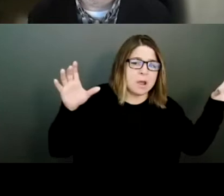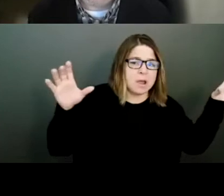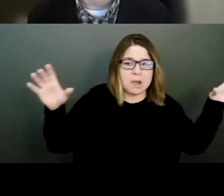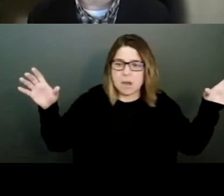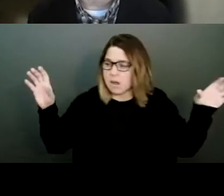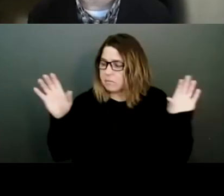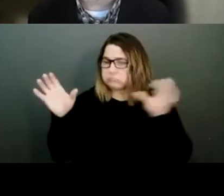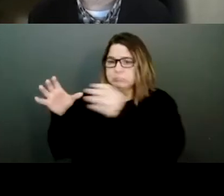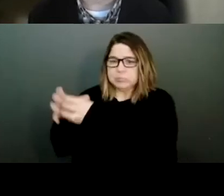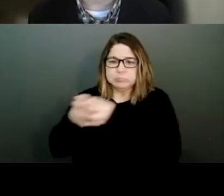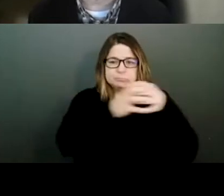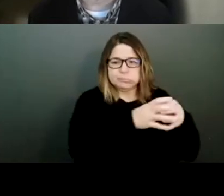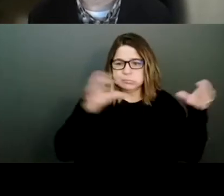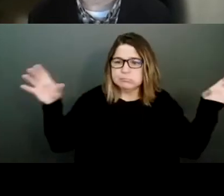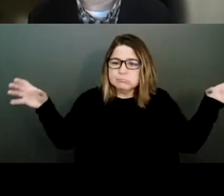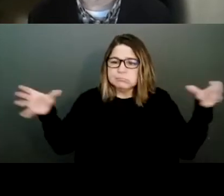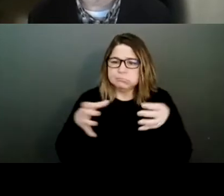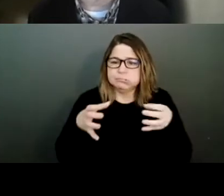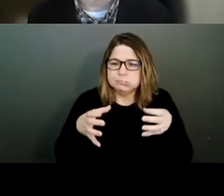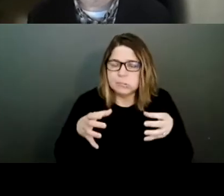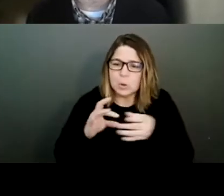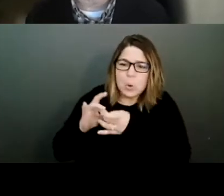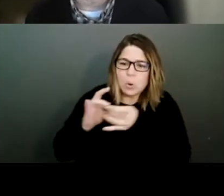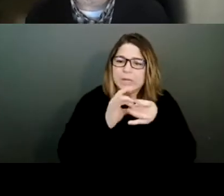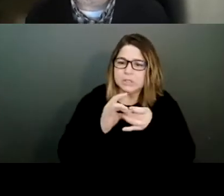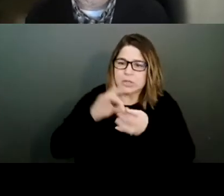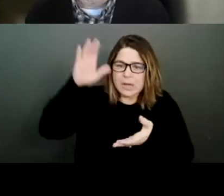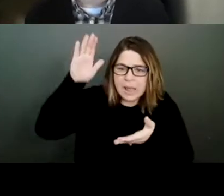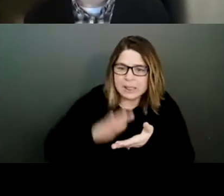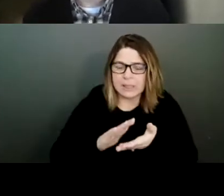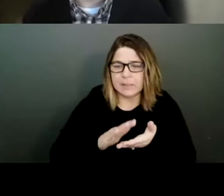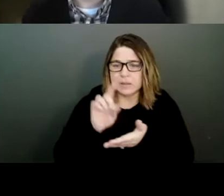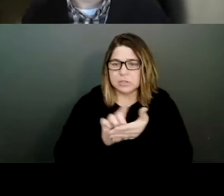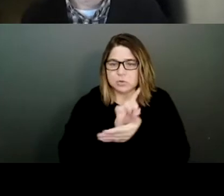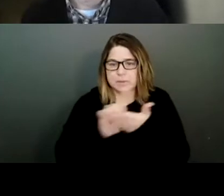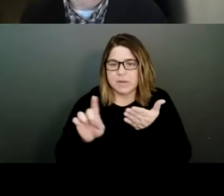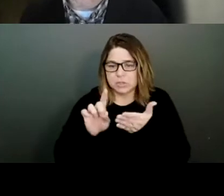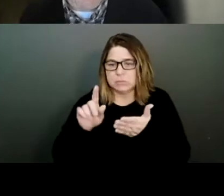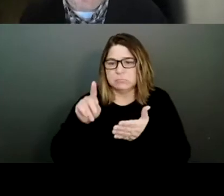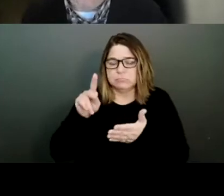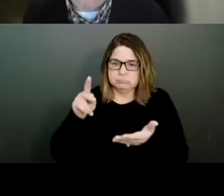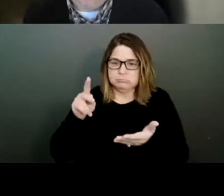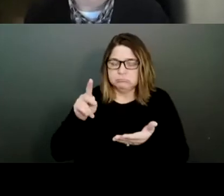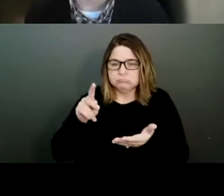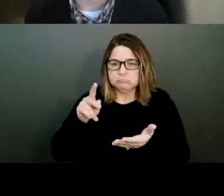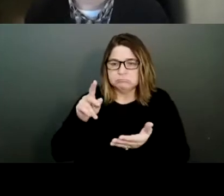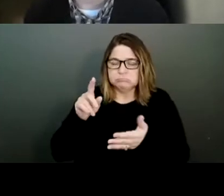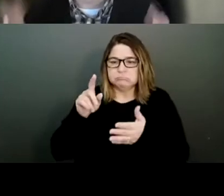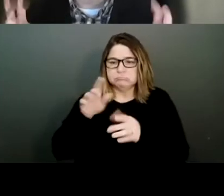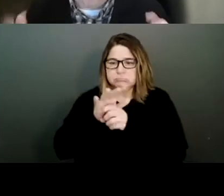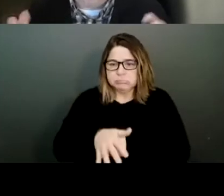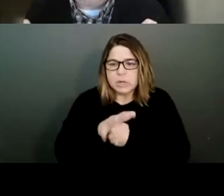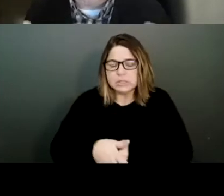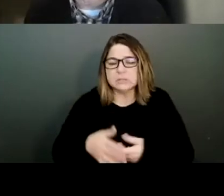cohesion and leads to decreased discrimination and prejudice. It begins to really eliminate the concept of